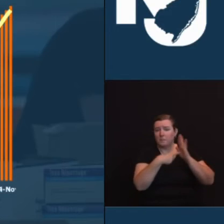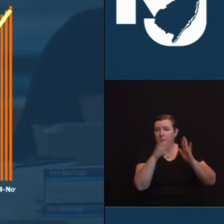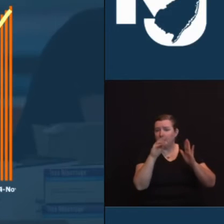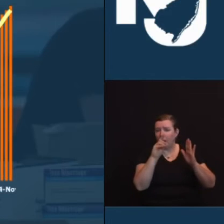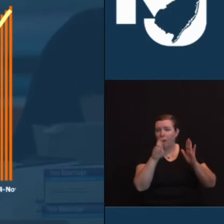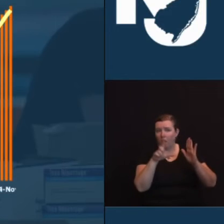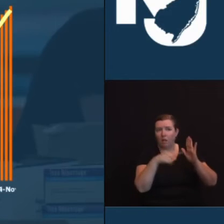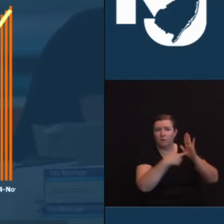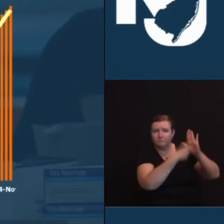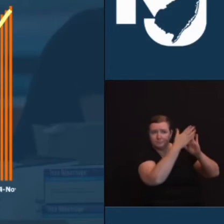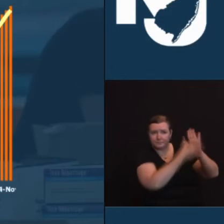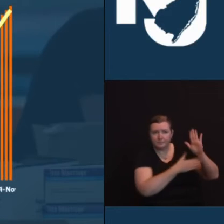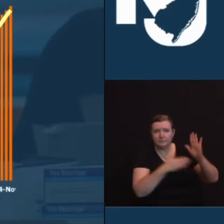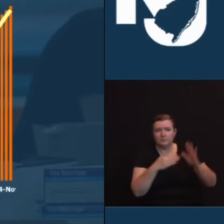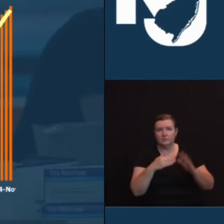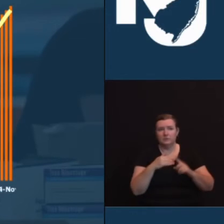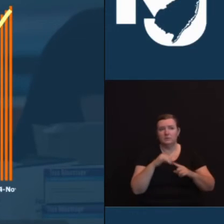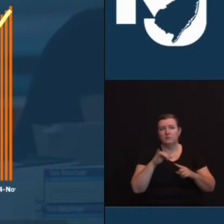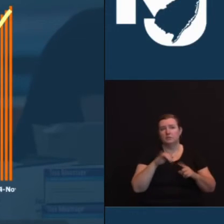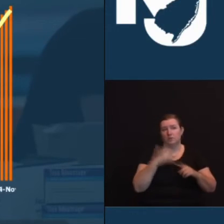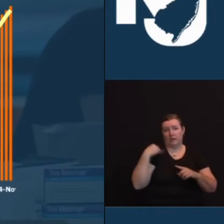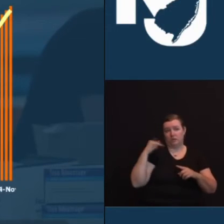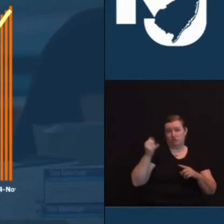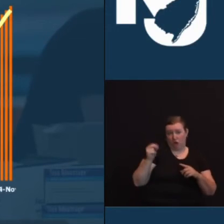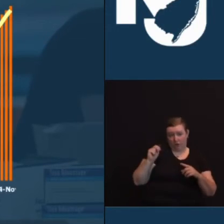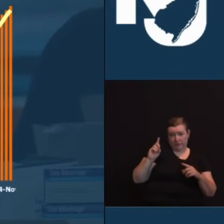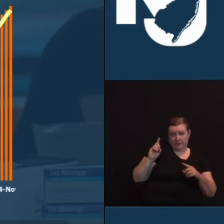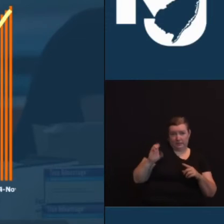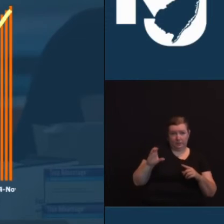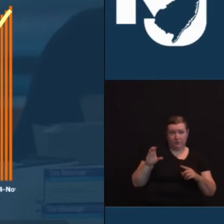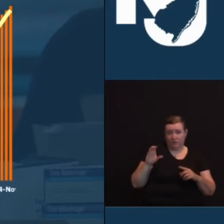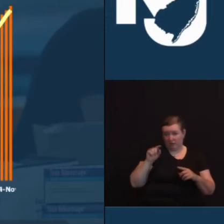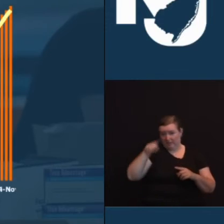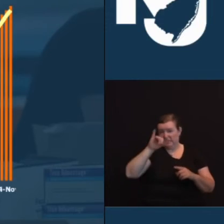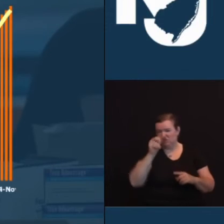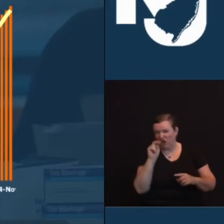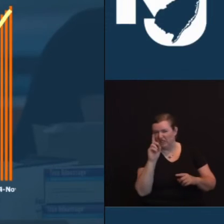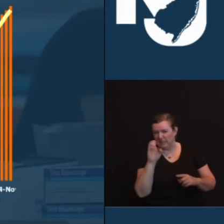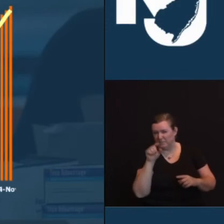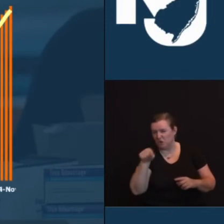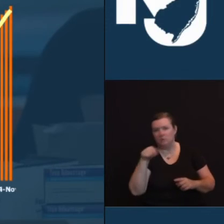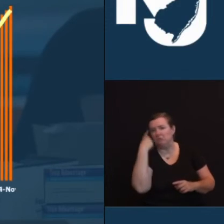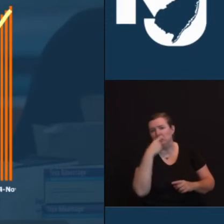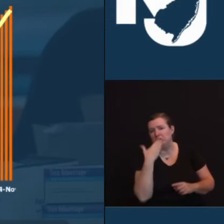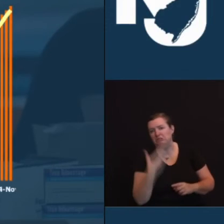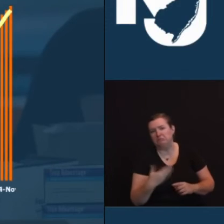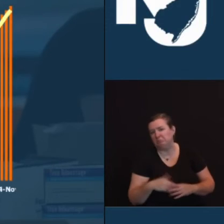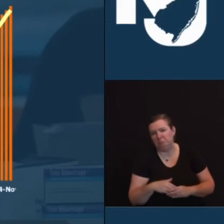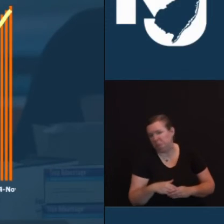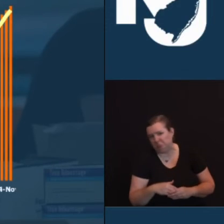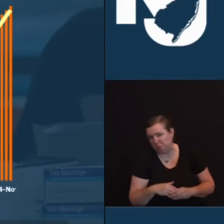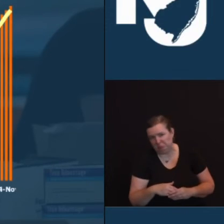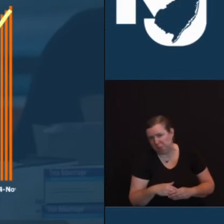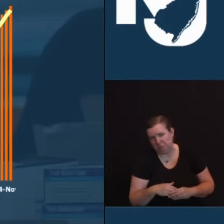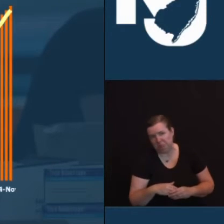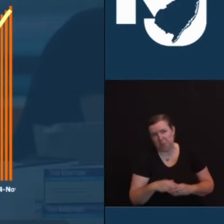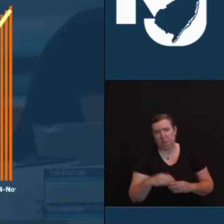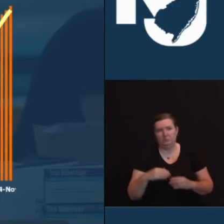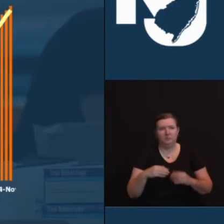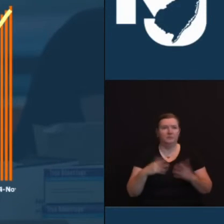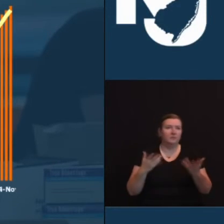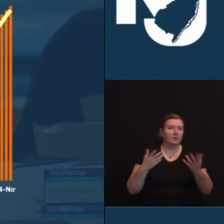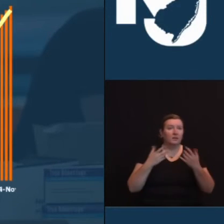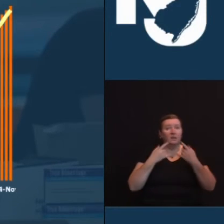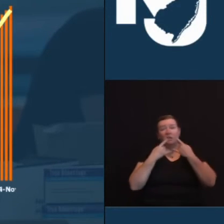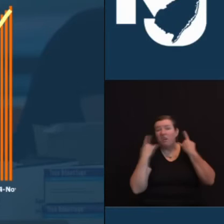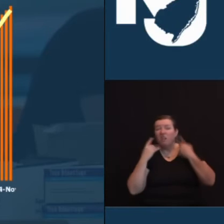January is not pretty. It's not pretty today. It's going to get a lot worse, particularly if we don't have compliance on wearing face coverings, social distancing,